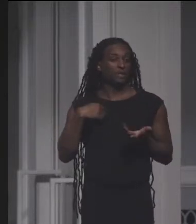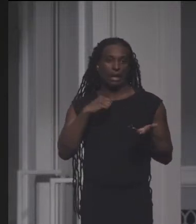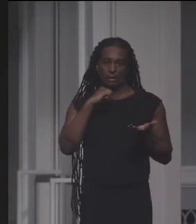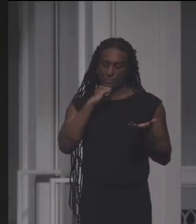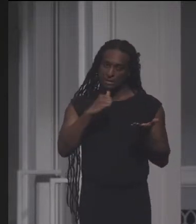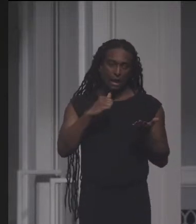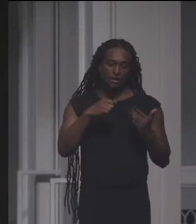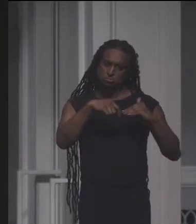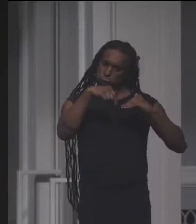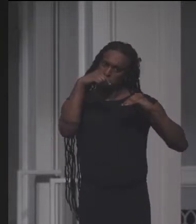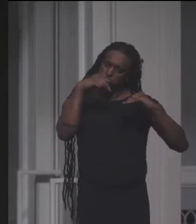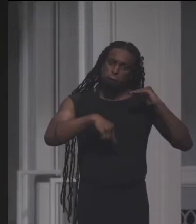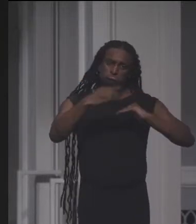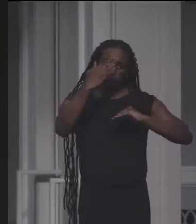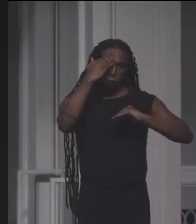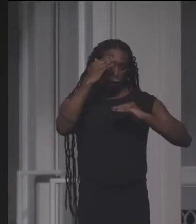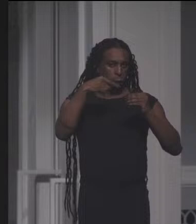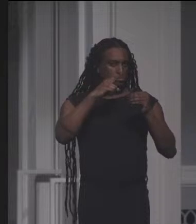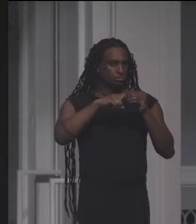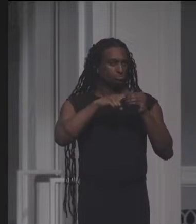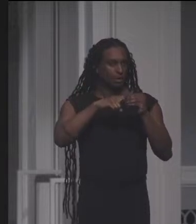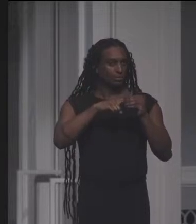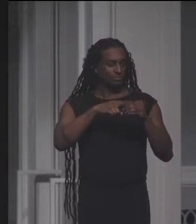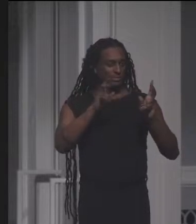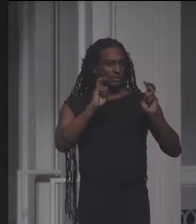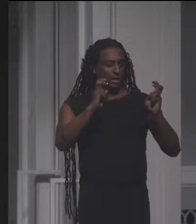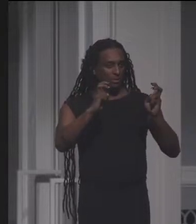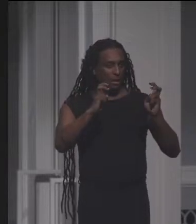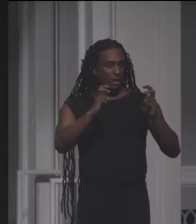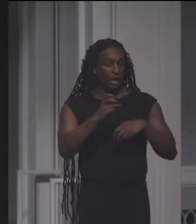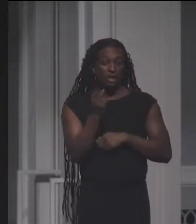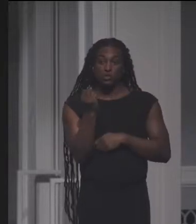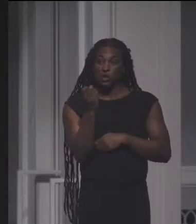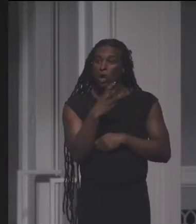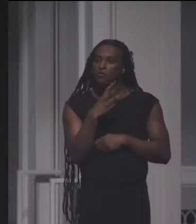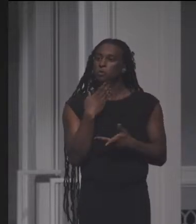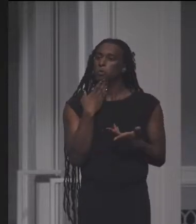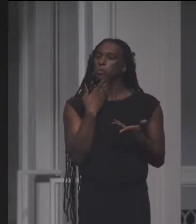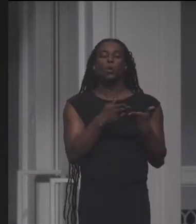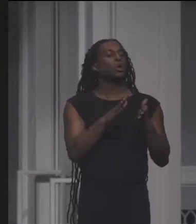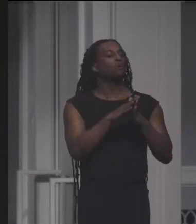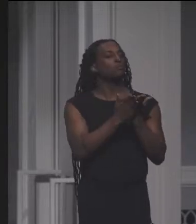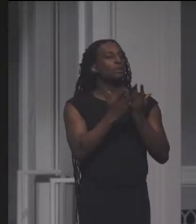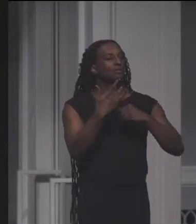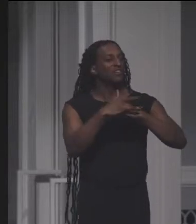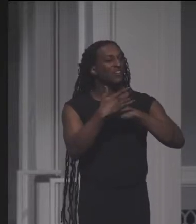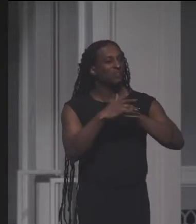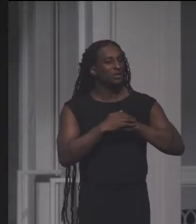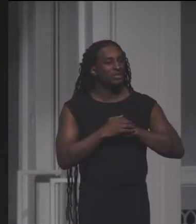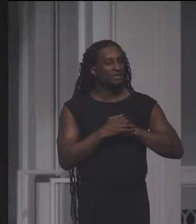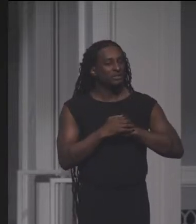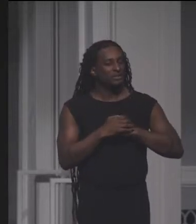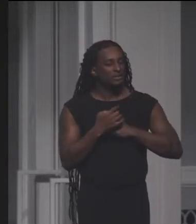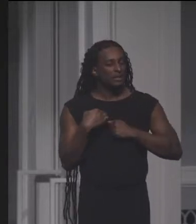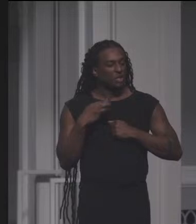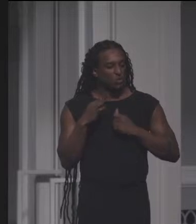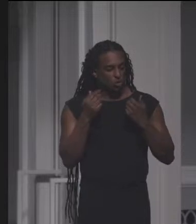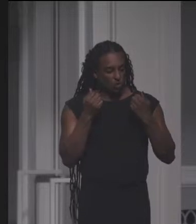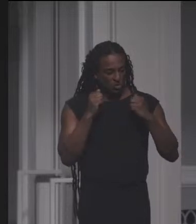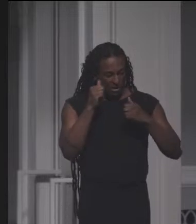about this, but there are a couple of good books, and I will try and remember,